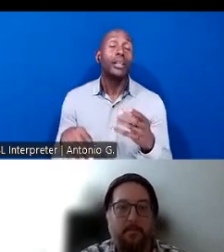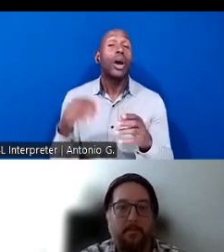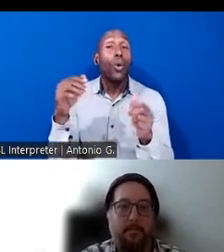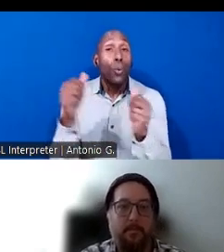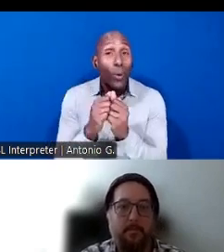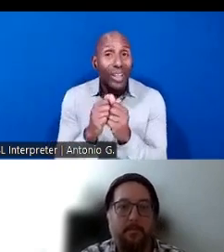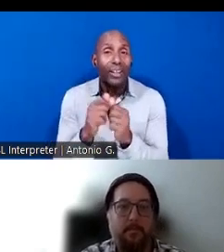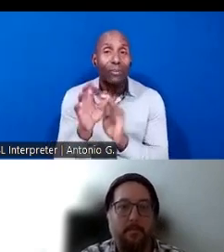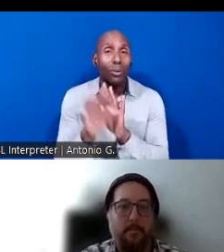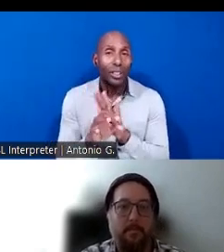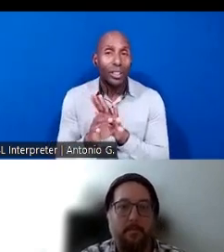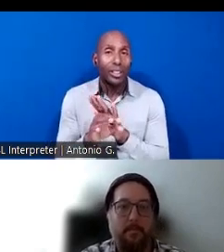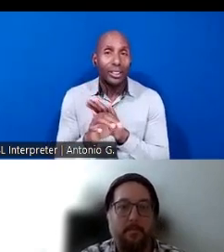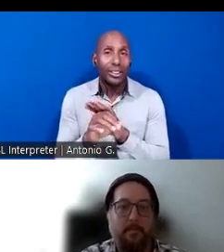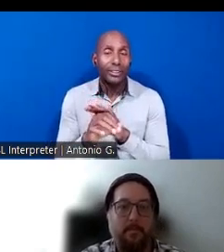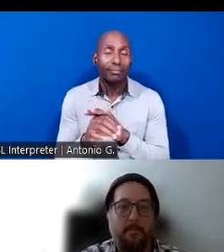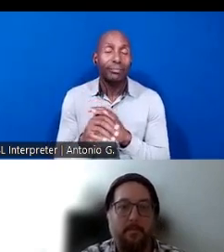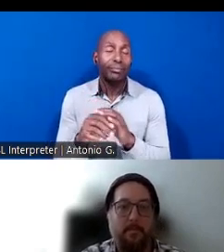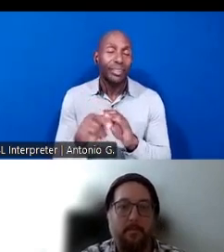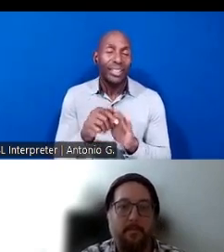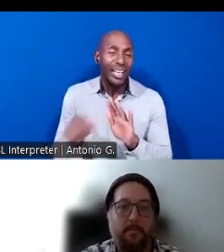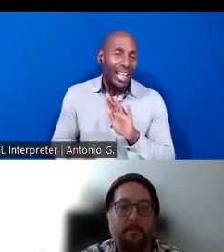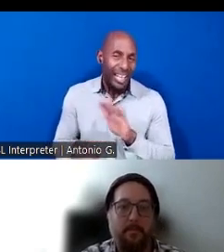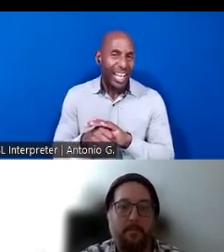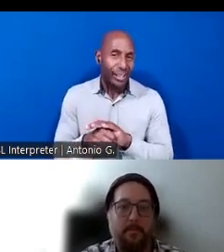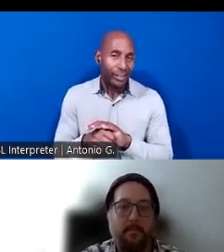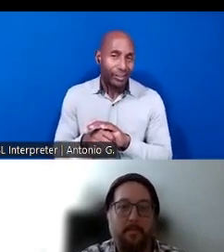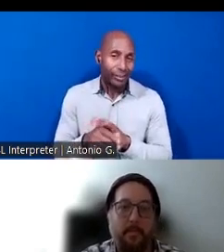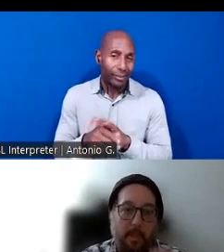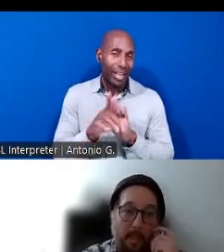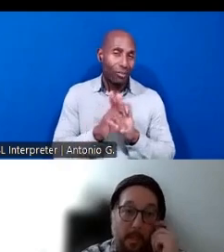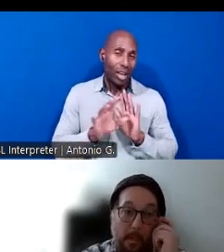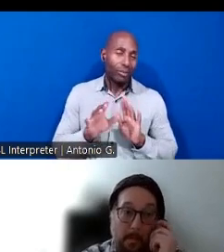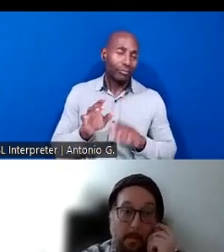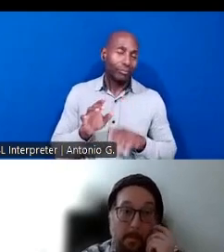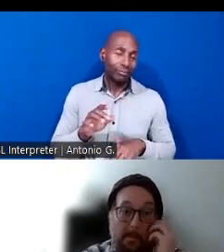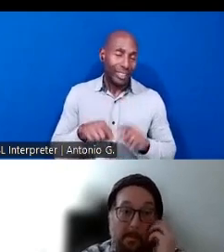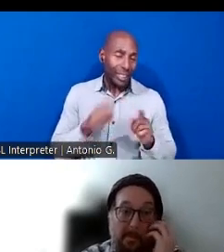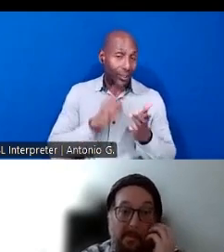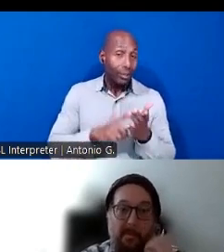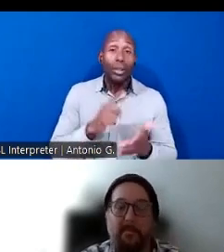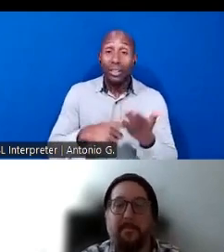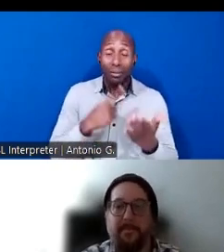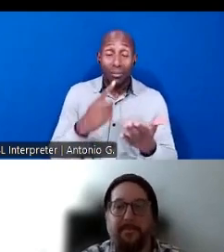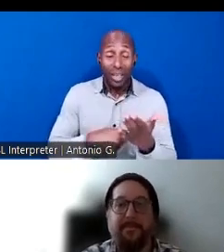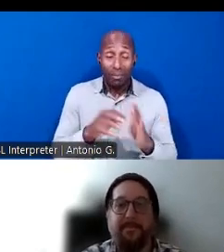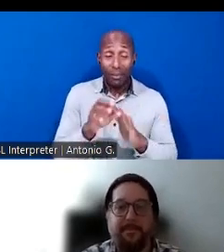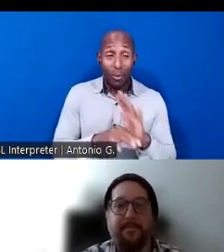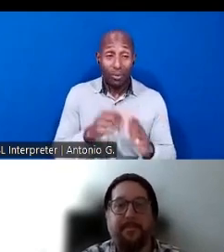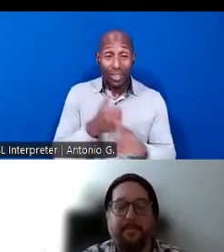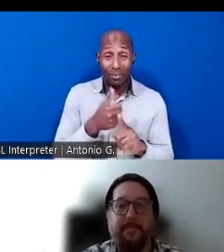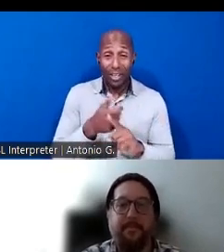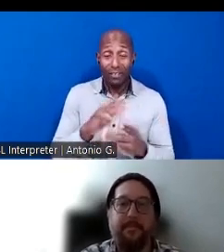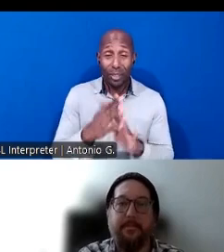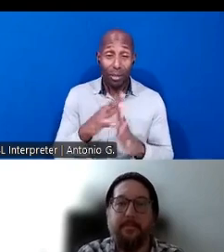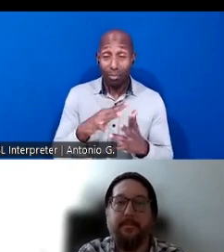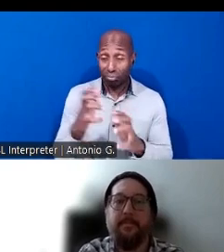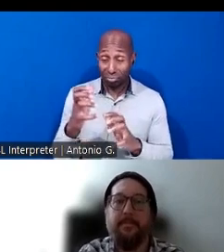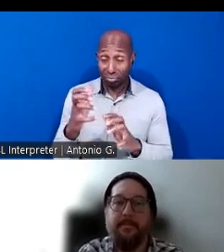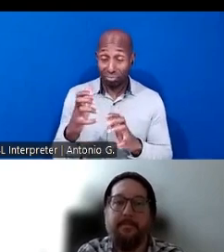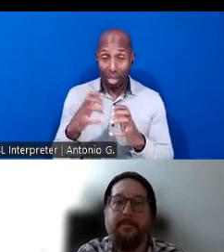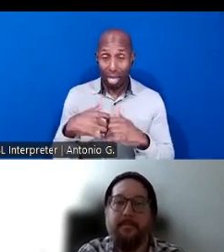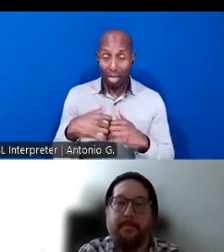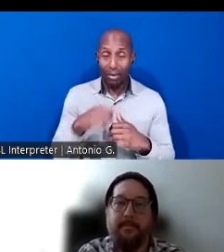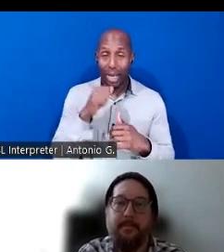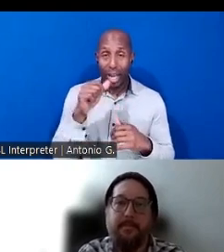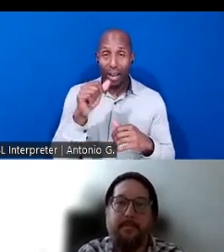it could be that somehow the formulas get corrupted and it's not working anymore. Or maybe there's a glitch in